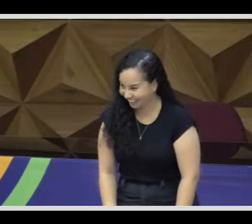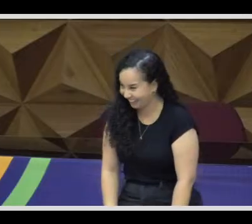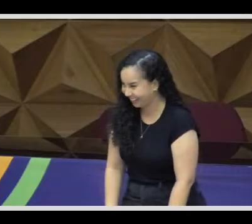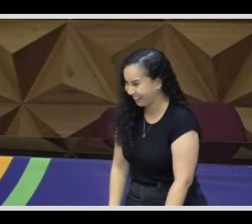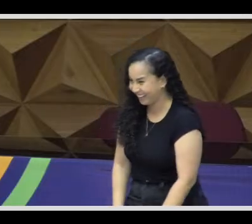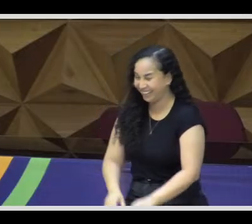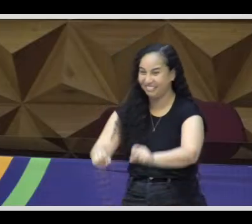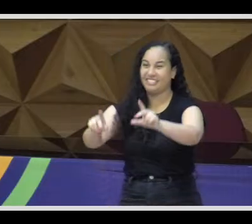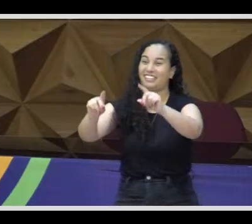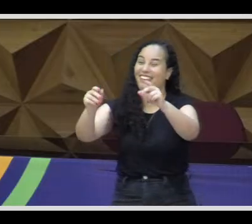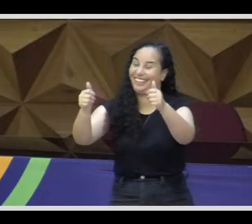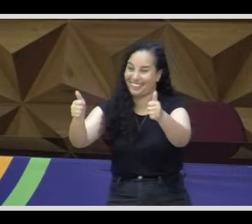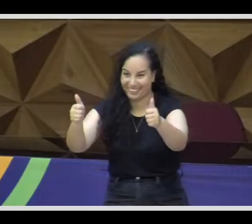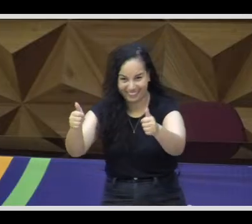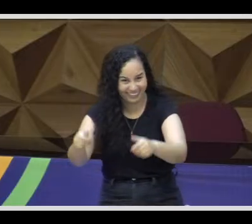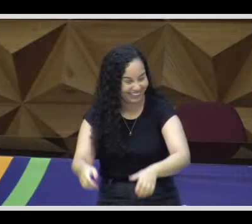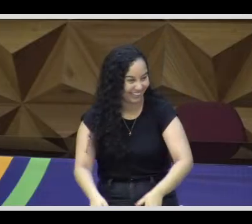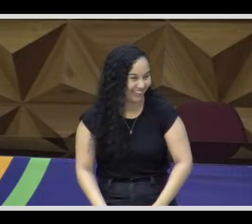Okay.